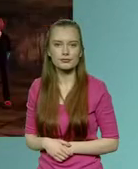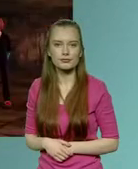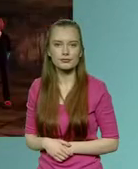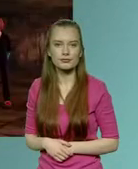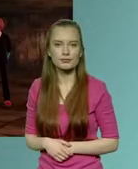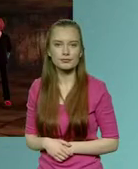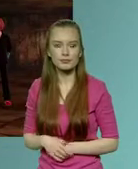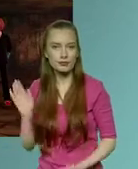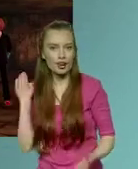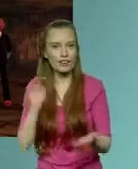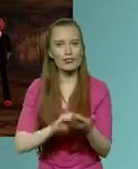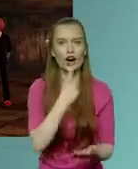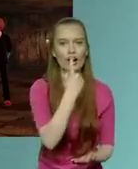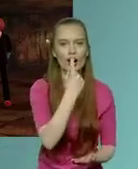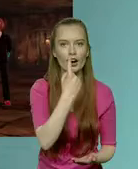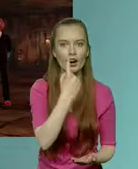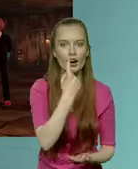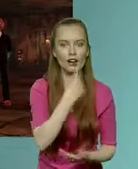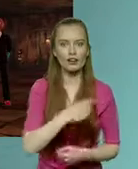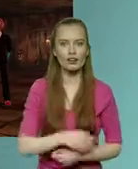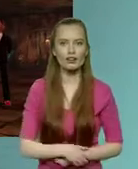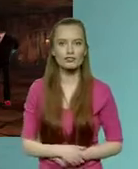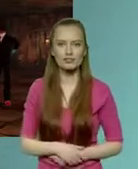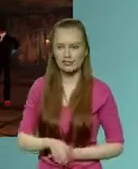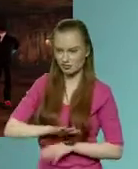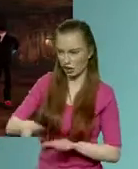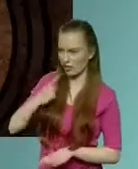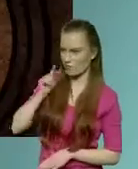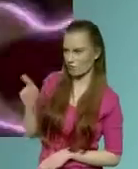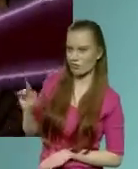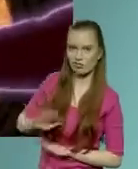We got here first! And it's not thanks to you.